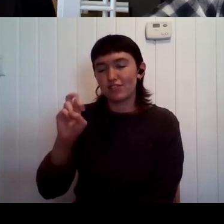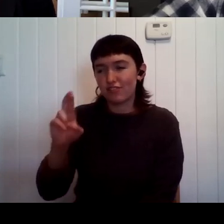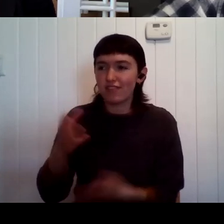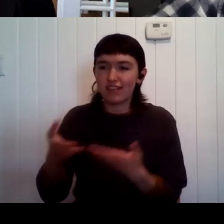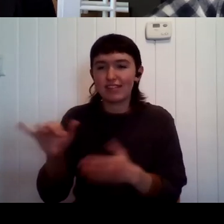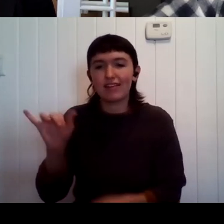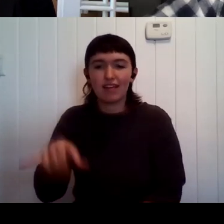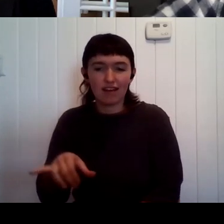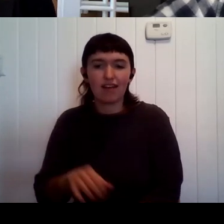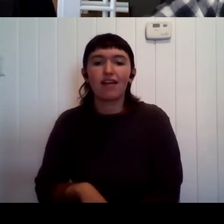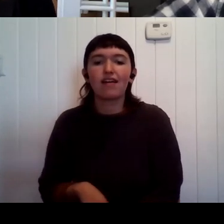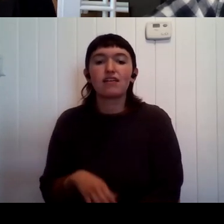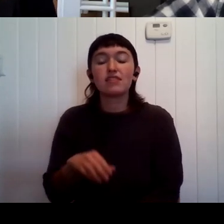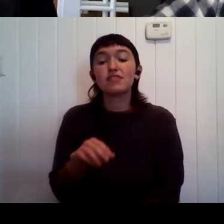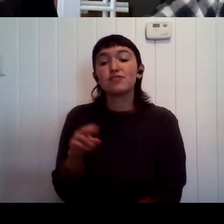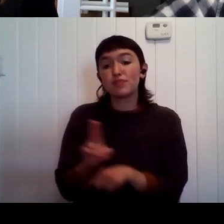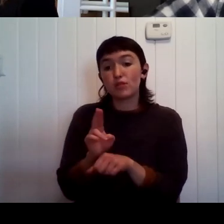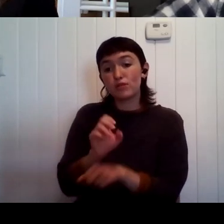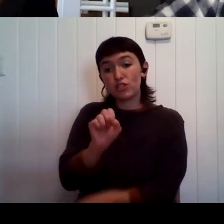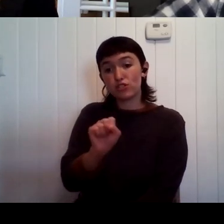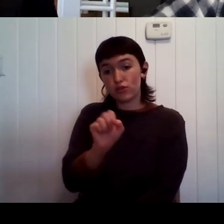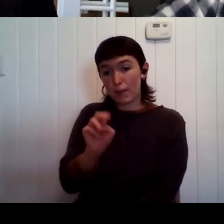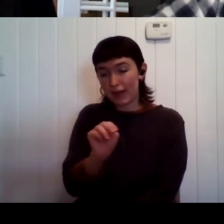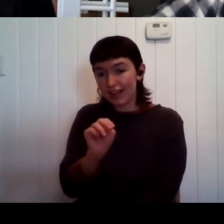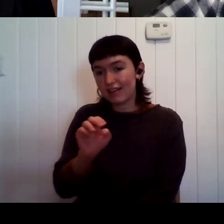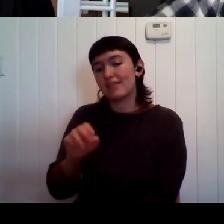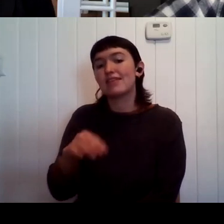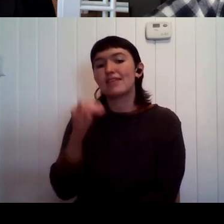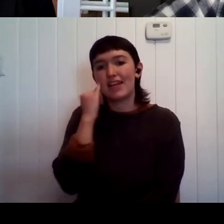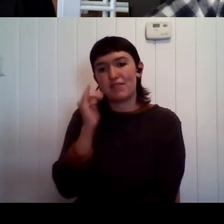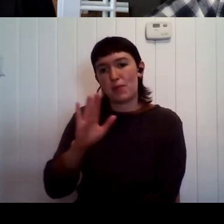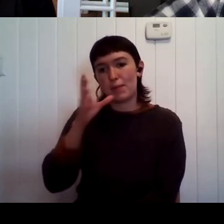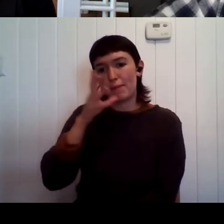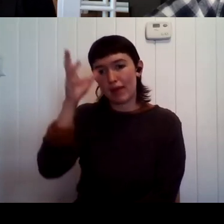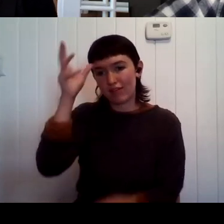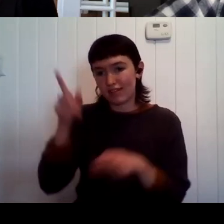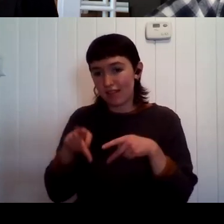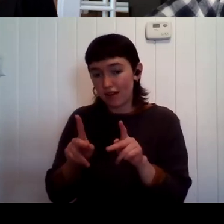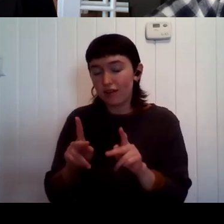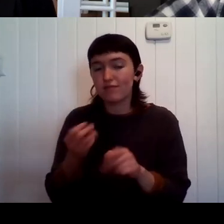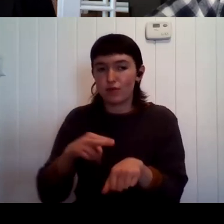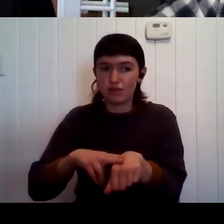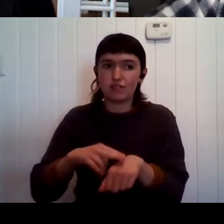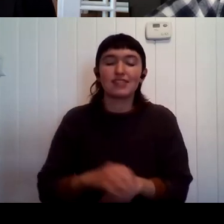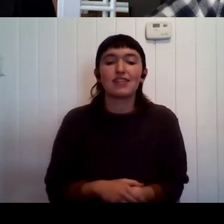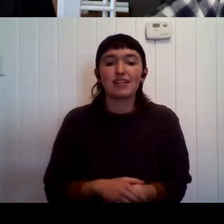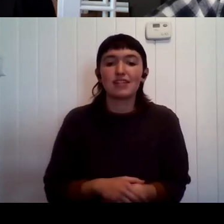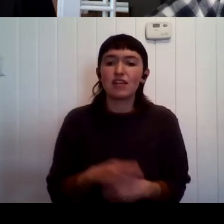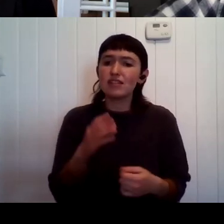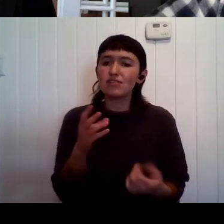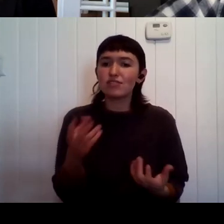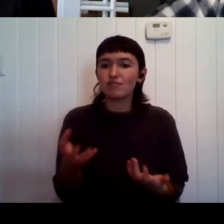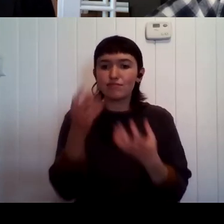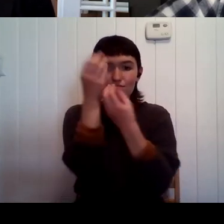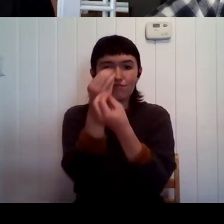And get on social media if your parents allow it, of course, and speak about what you learned today and speak